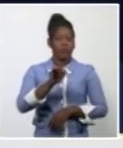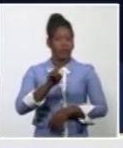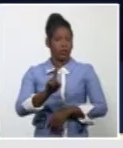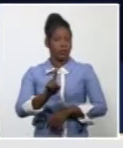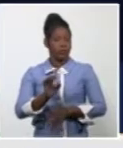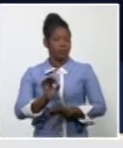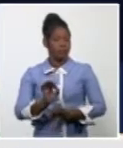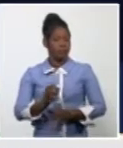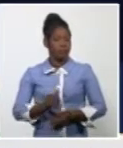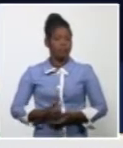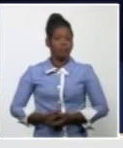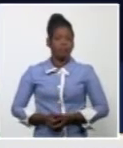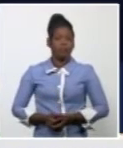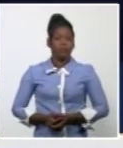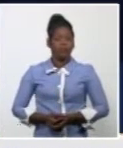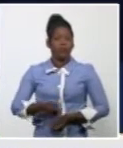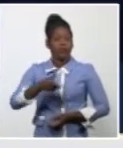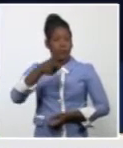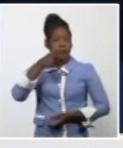406, confirmed